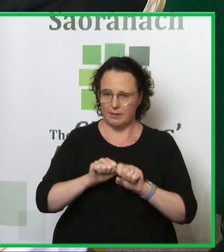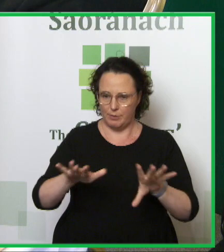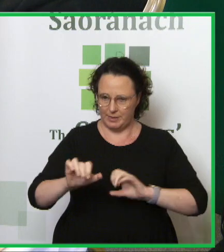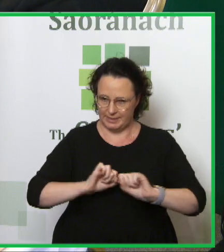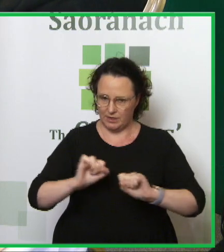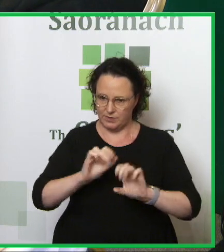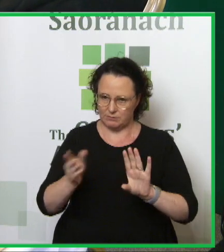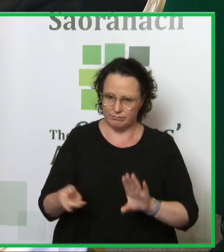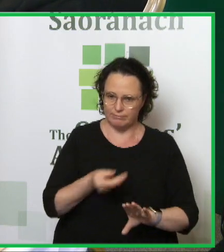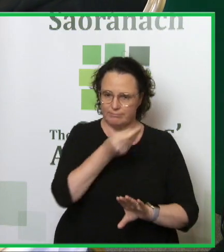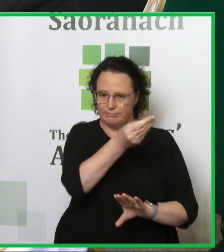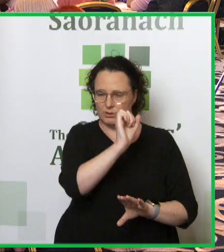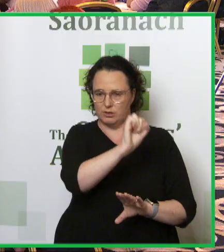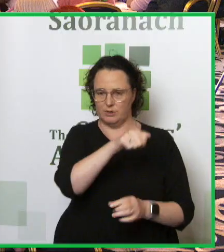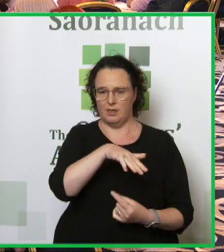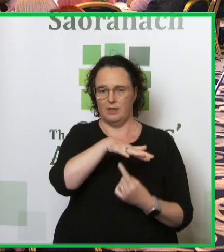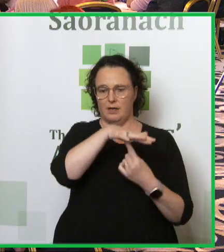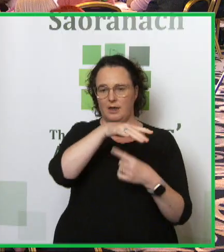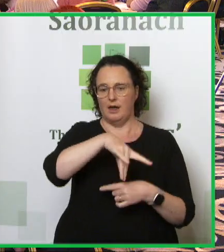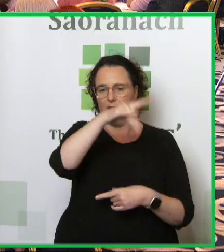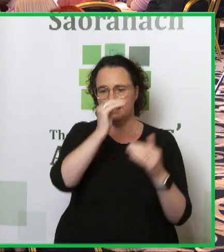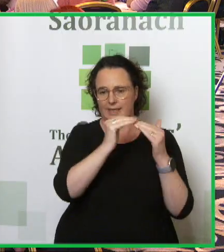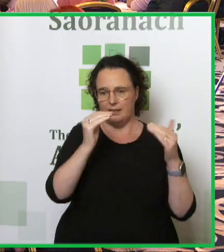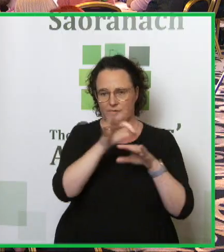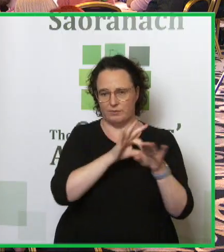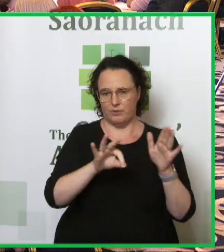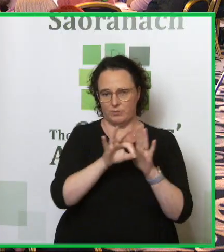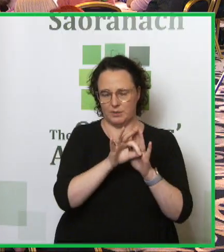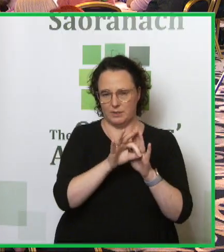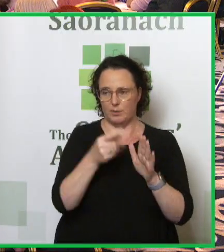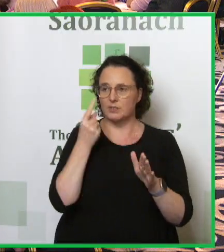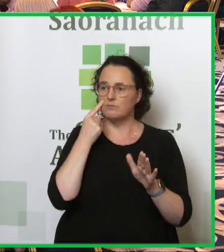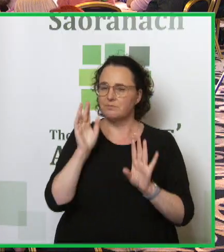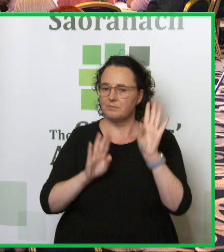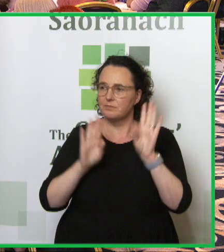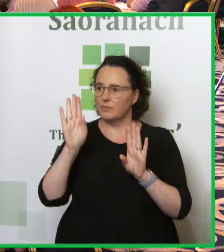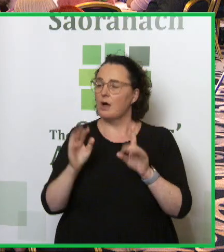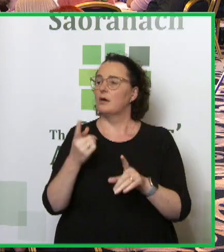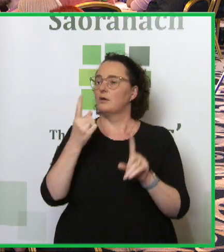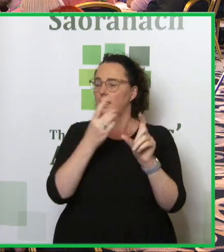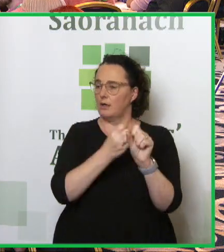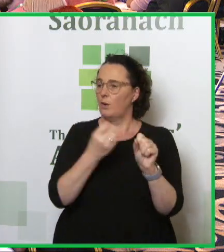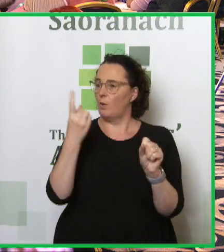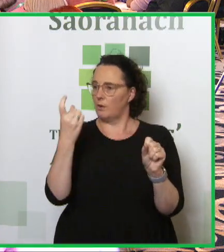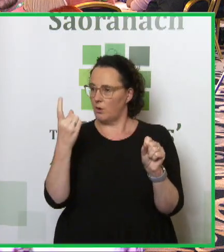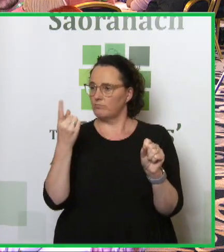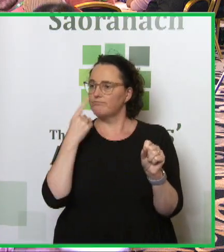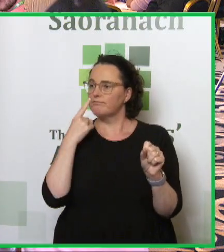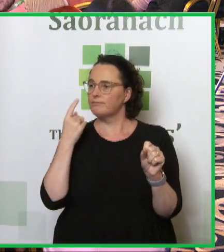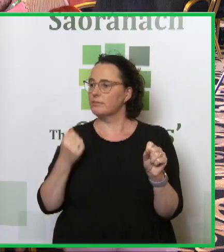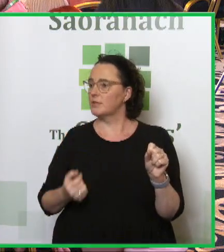I do want to test some of these. I'm not ruling out, that's just a view. Jack, one more, and I want to test these with the audience. Last